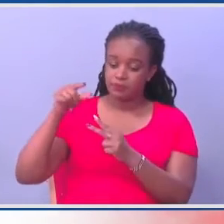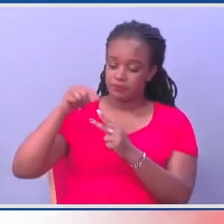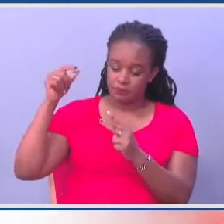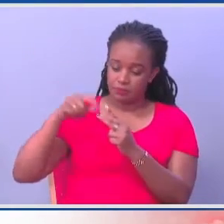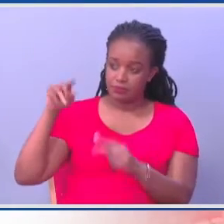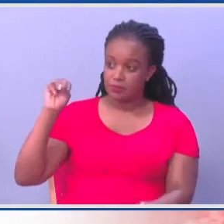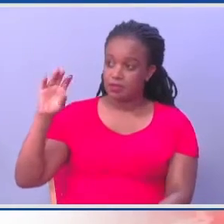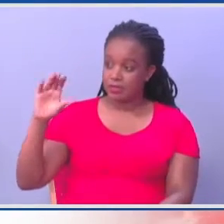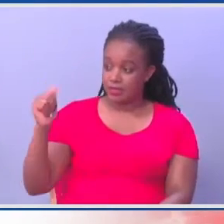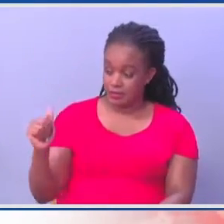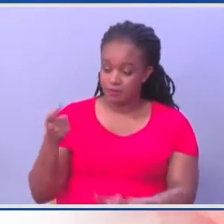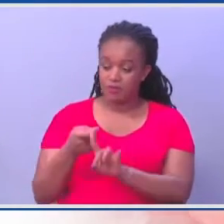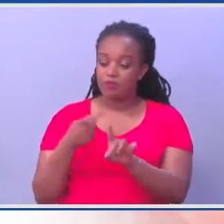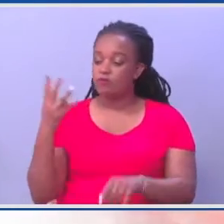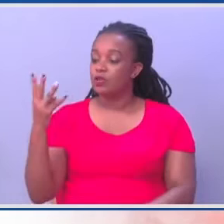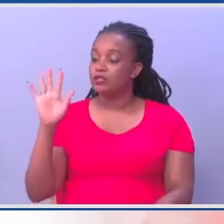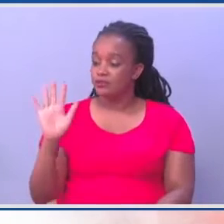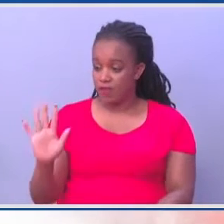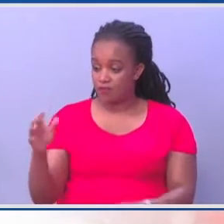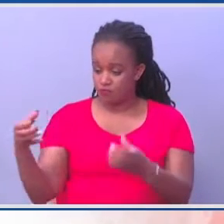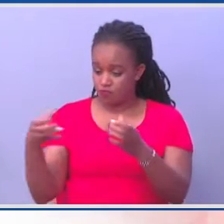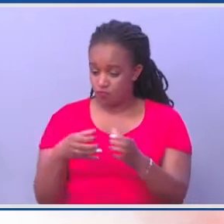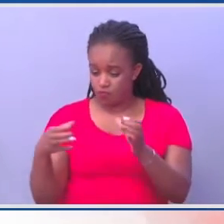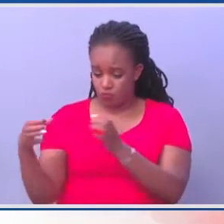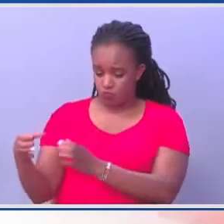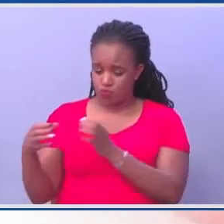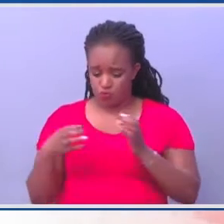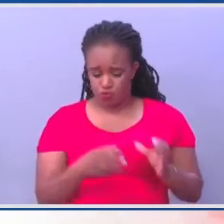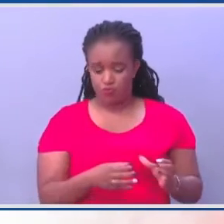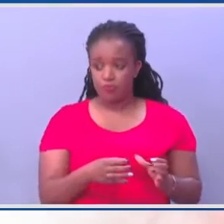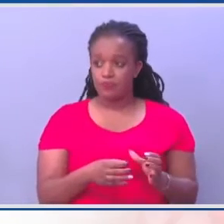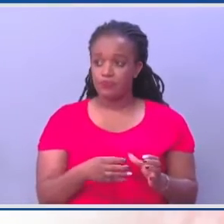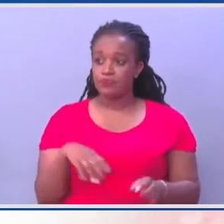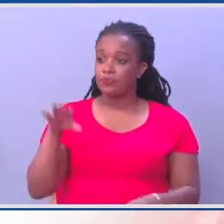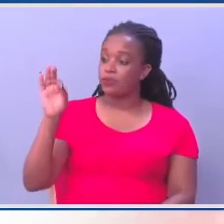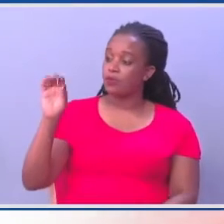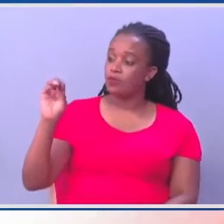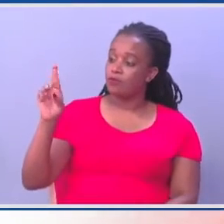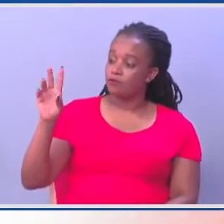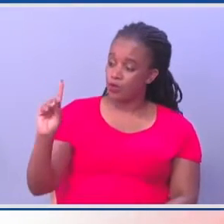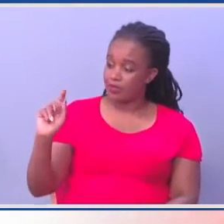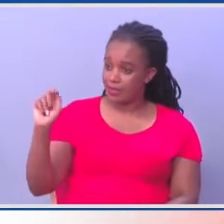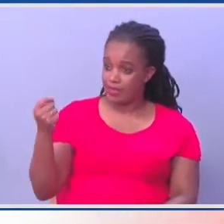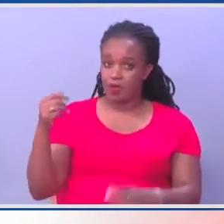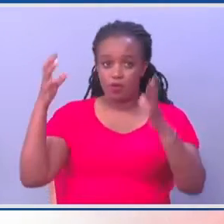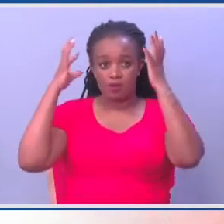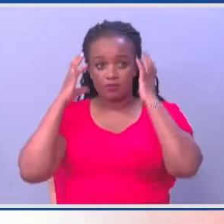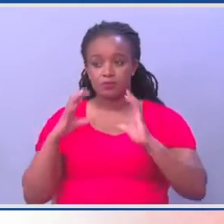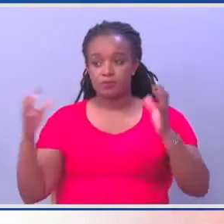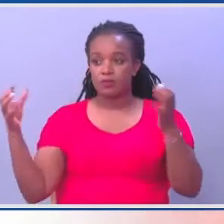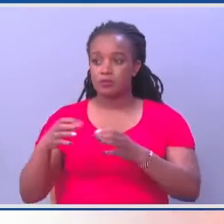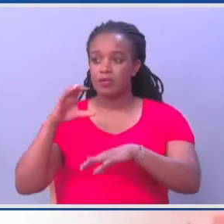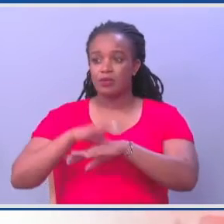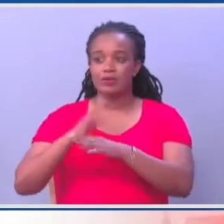of the 45 wards, Ford Kenya did not get half. That's